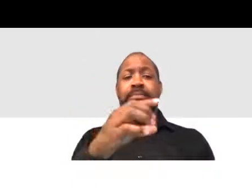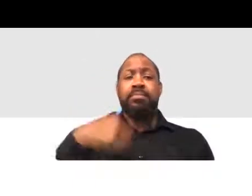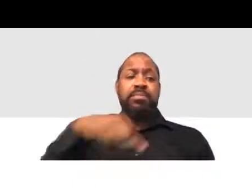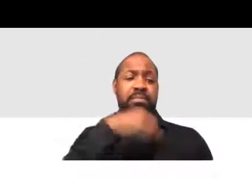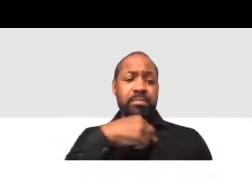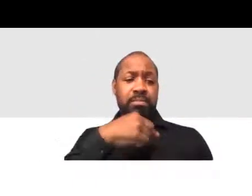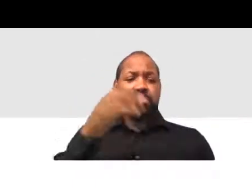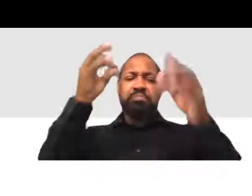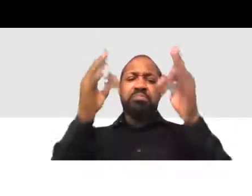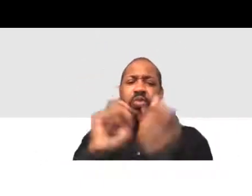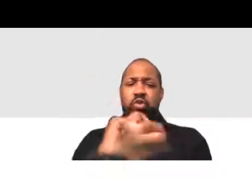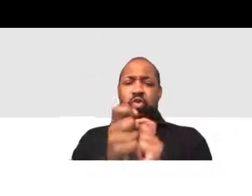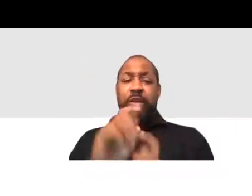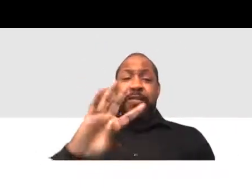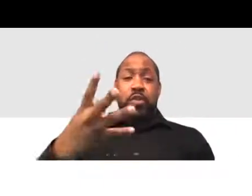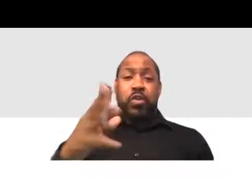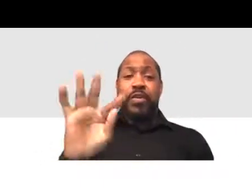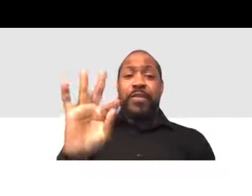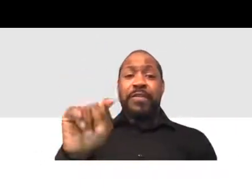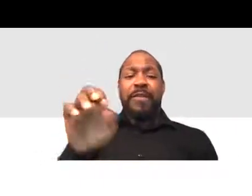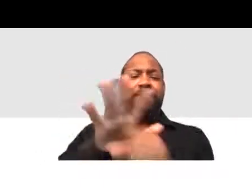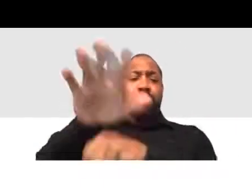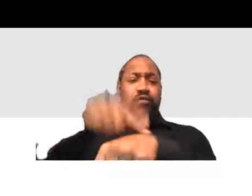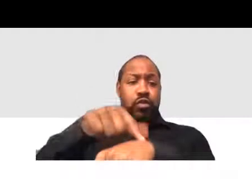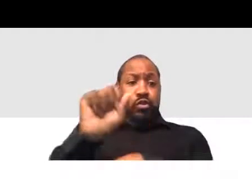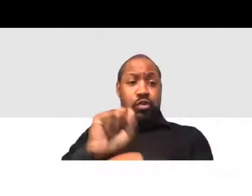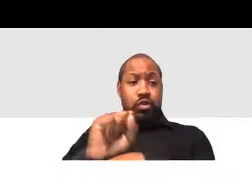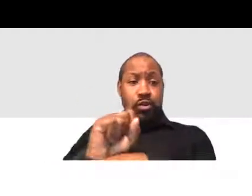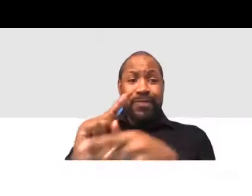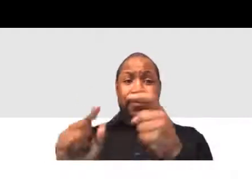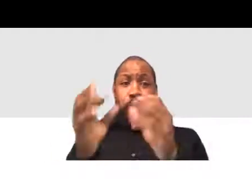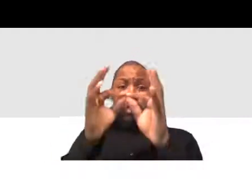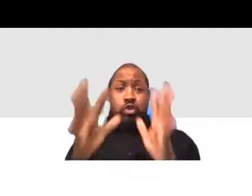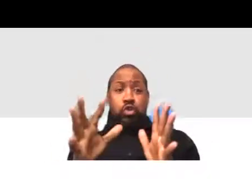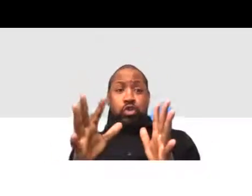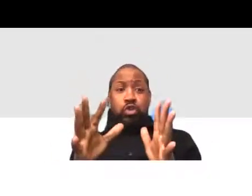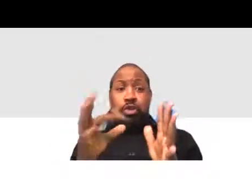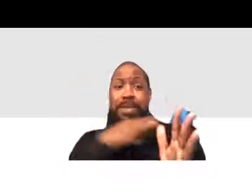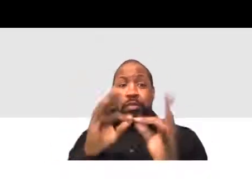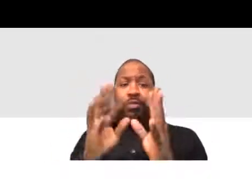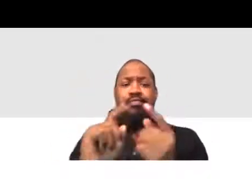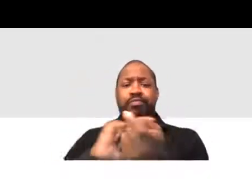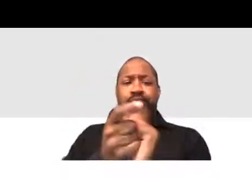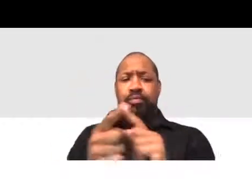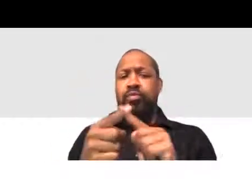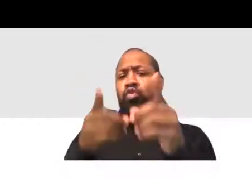In 2017, CDHH changed that 4th FTE from staff interpreter